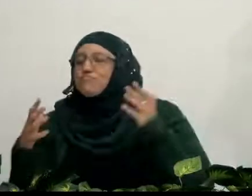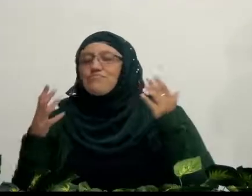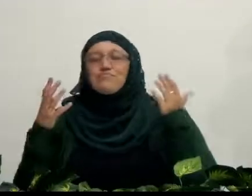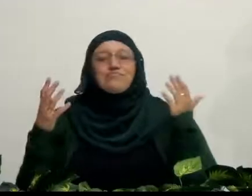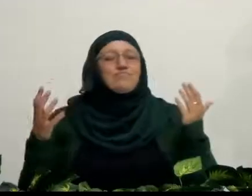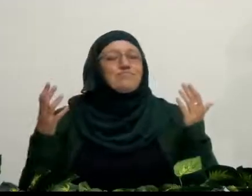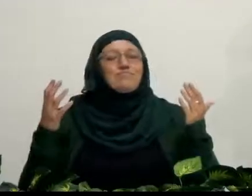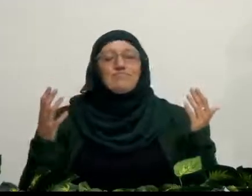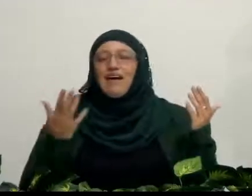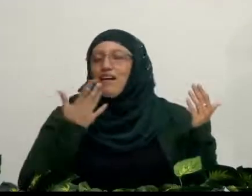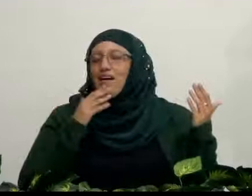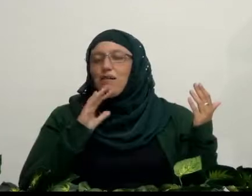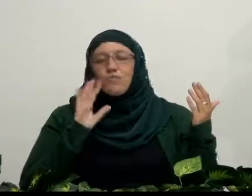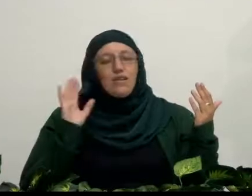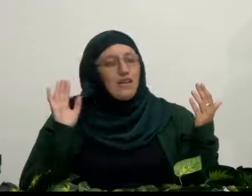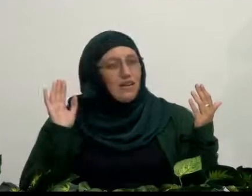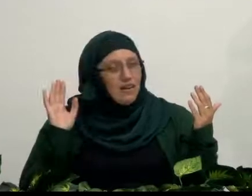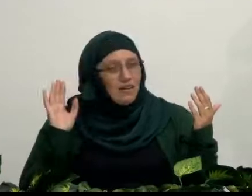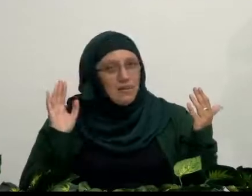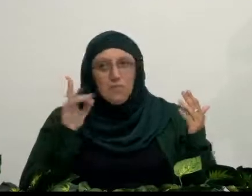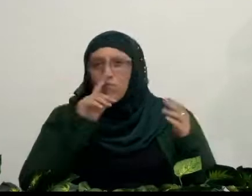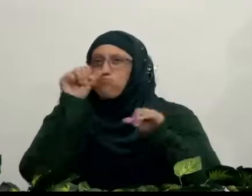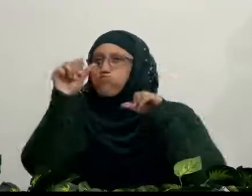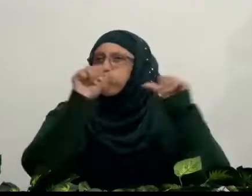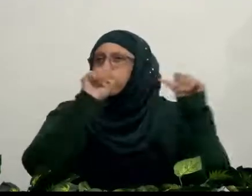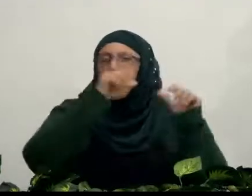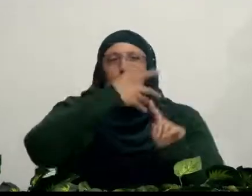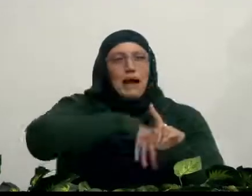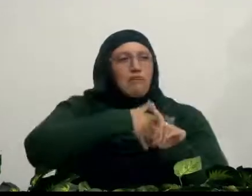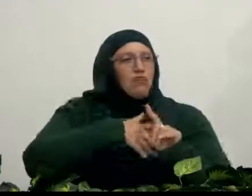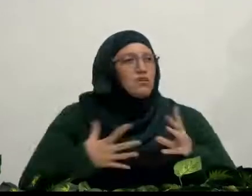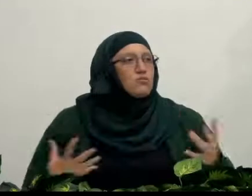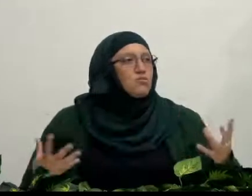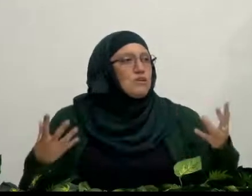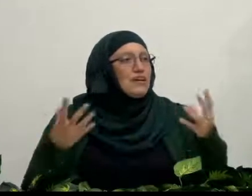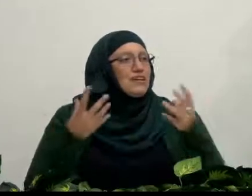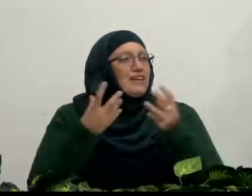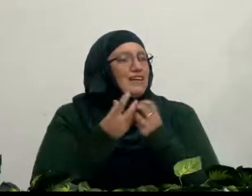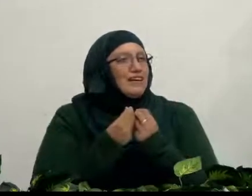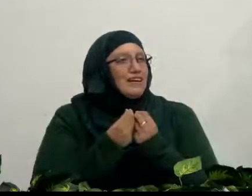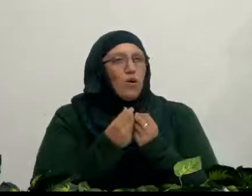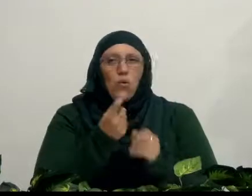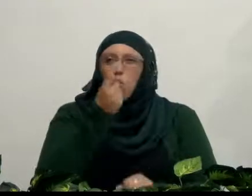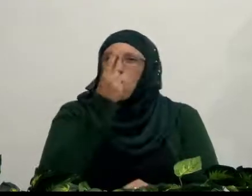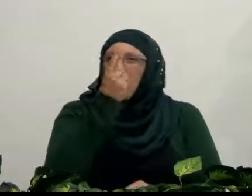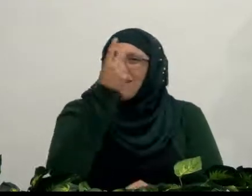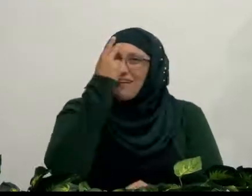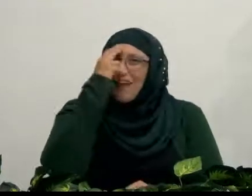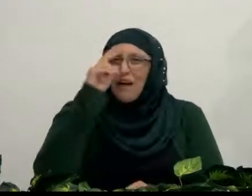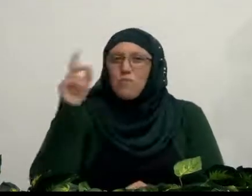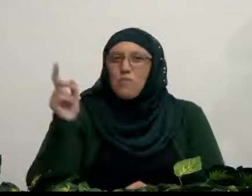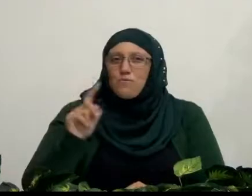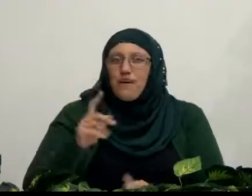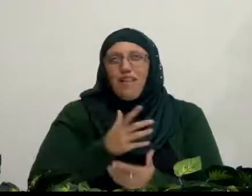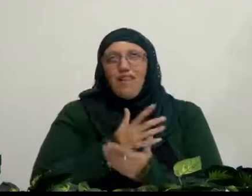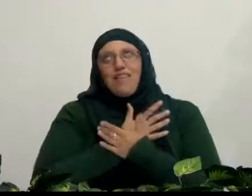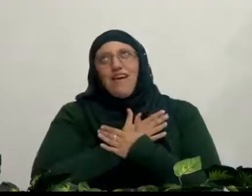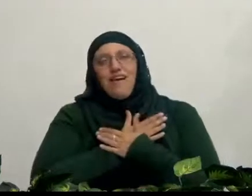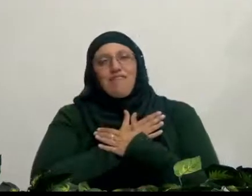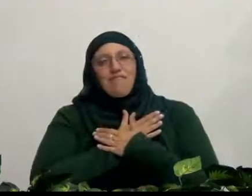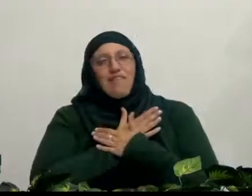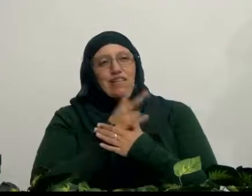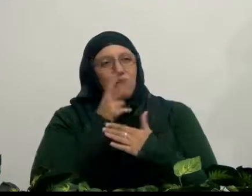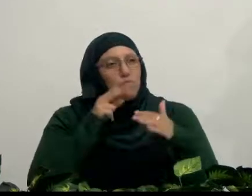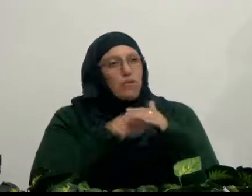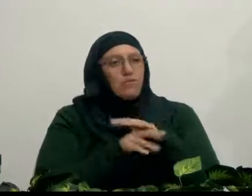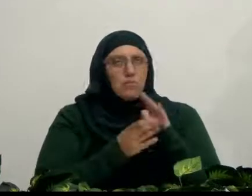it. Members with different background getting together under the umbrella of the love of Ahlul Bayt alayhi salam. If you say salawat, I